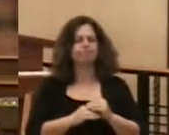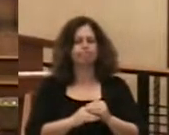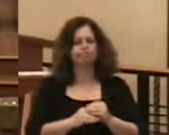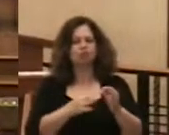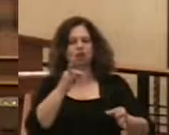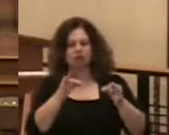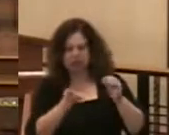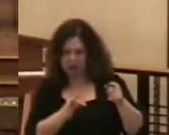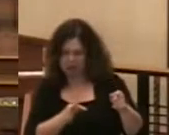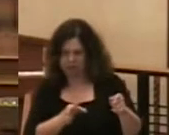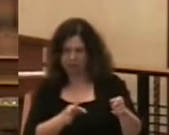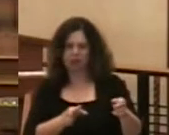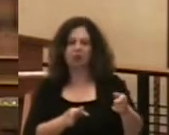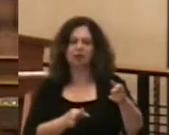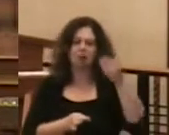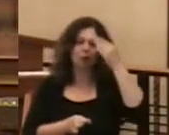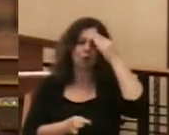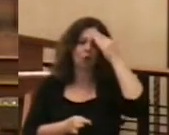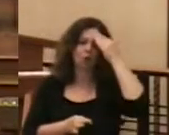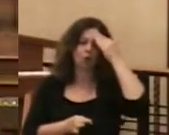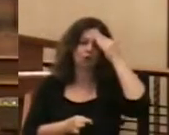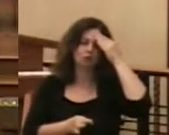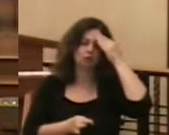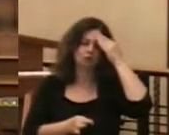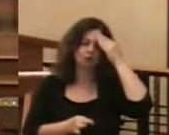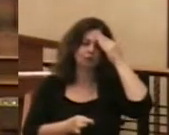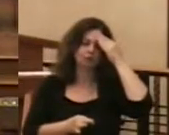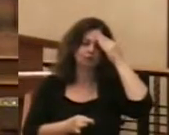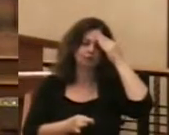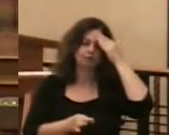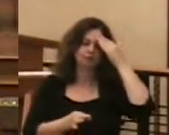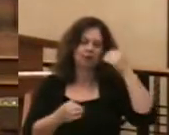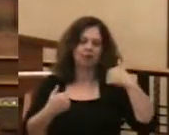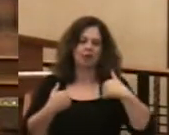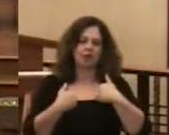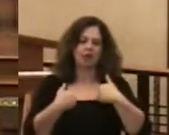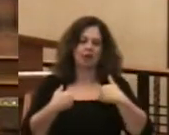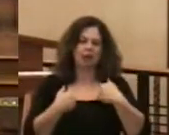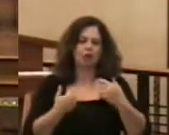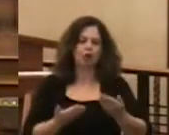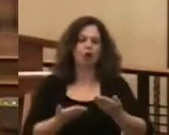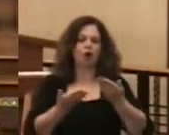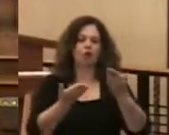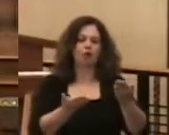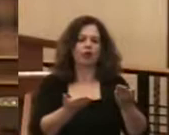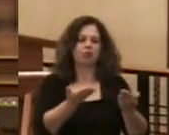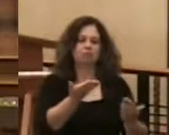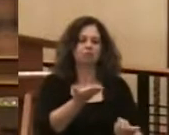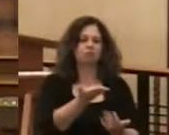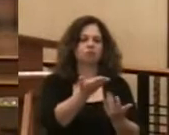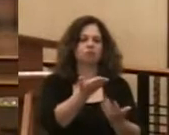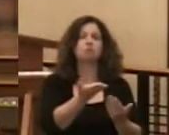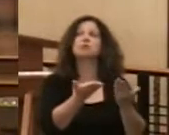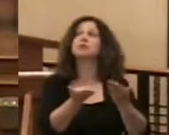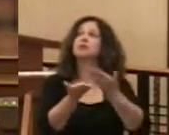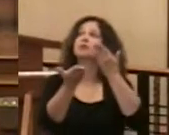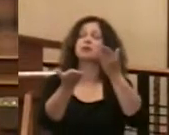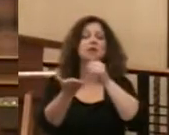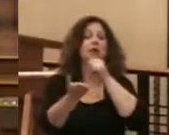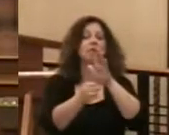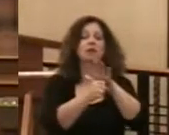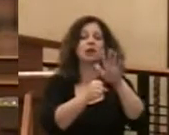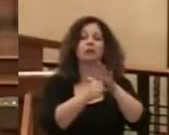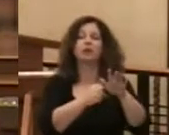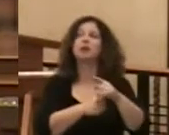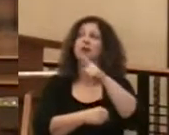him. He knows that laying an animal offering on the altar is not enough. That is not what God wants.